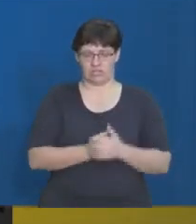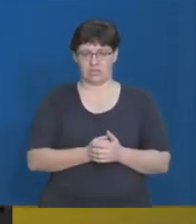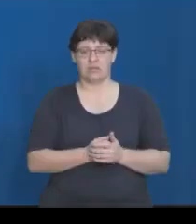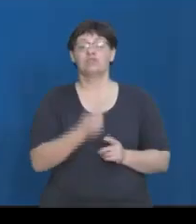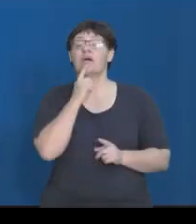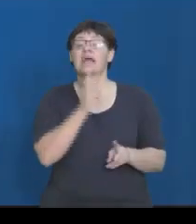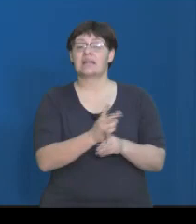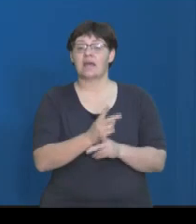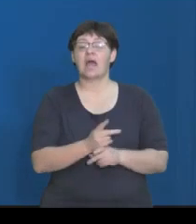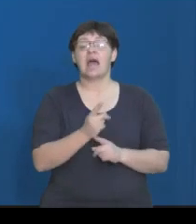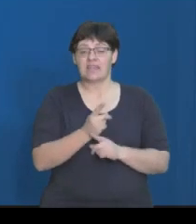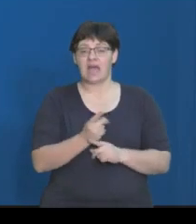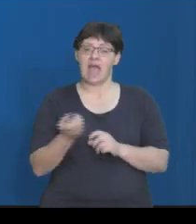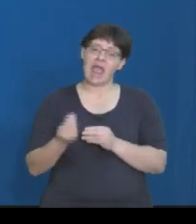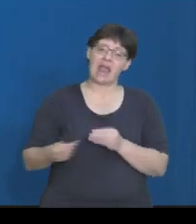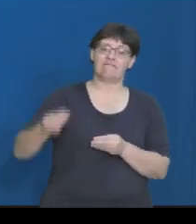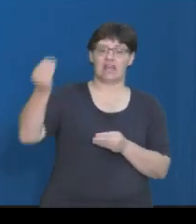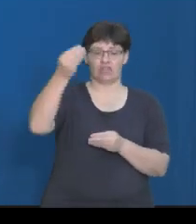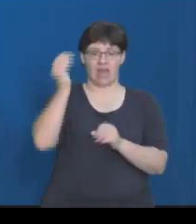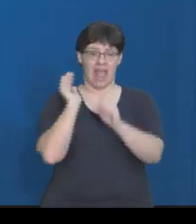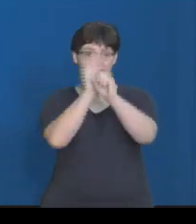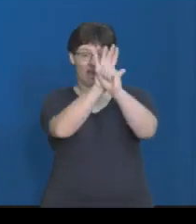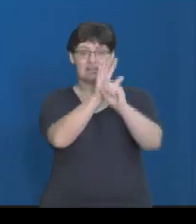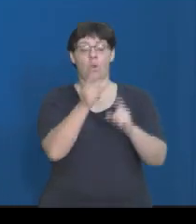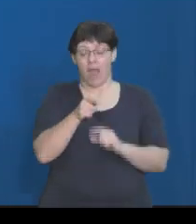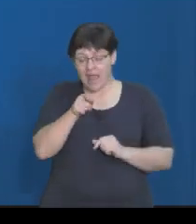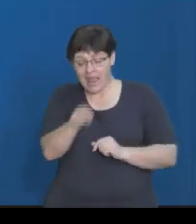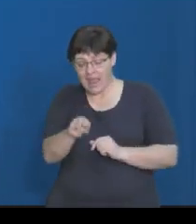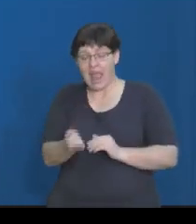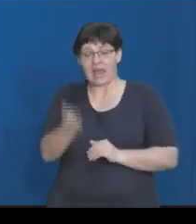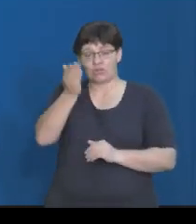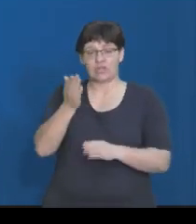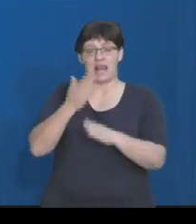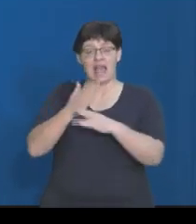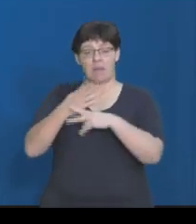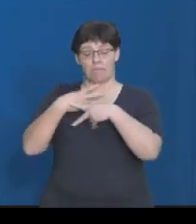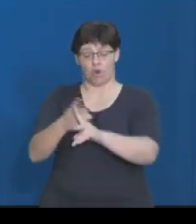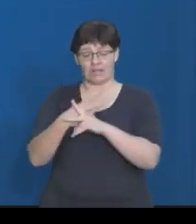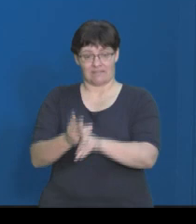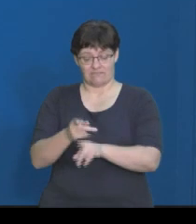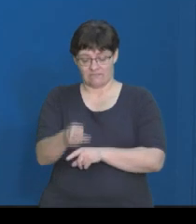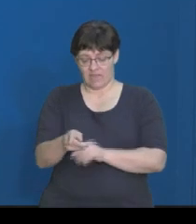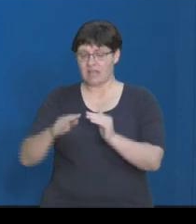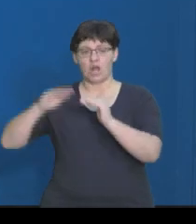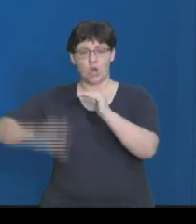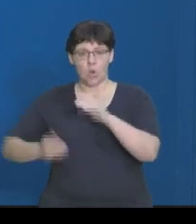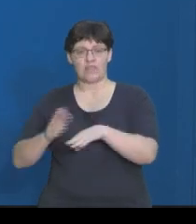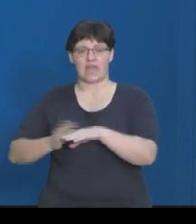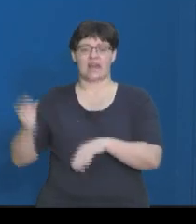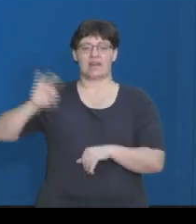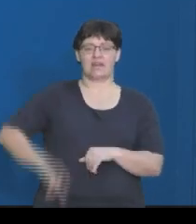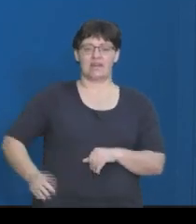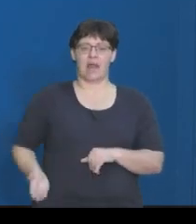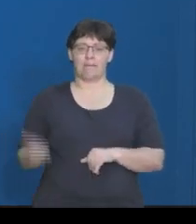again. What would the effect be on inflation if the increase in labor productivity is lower than the increase